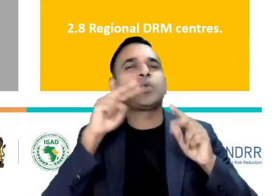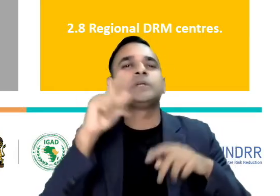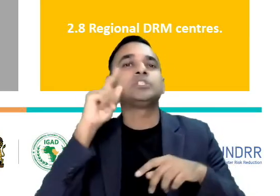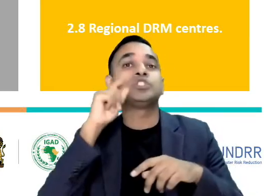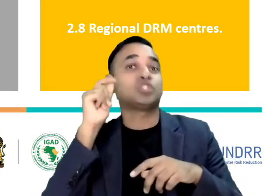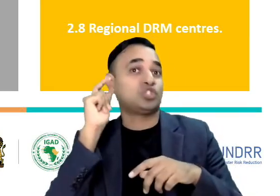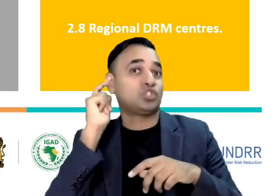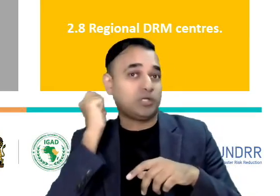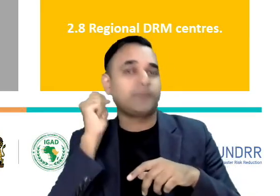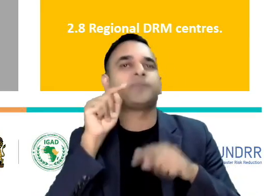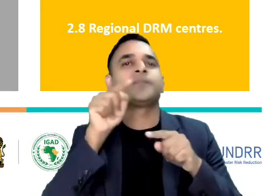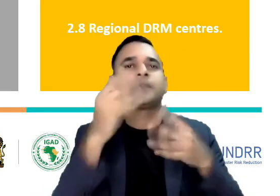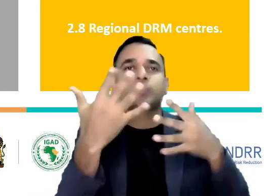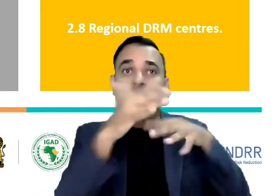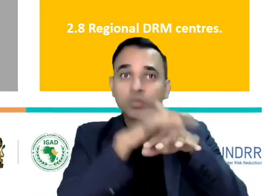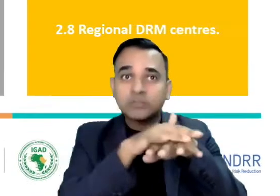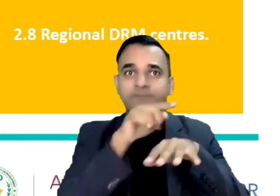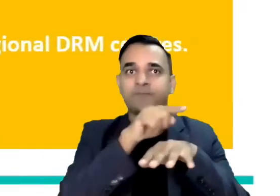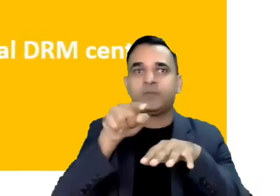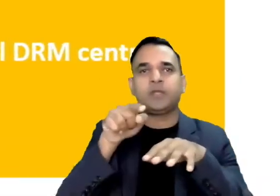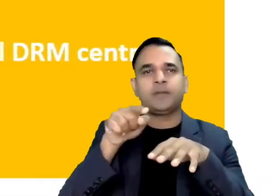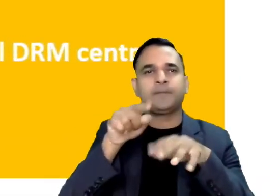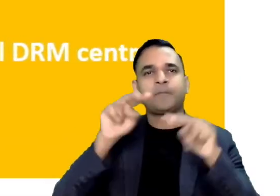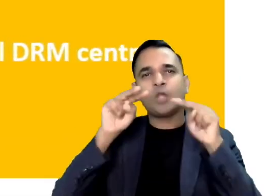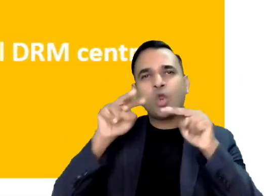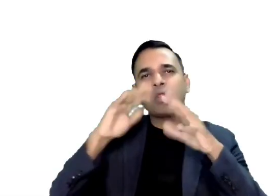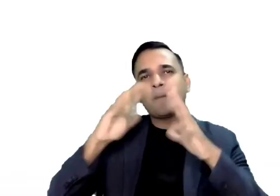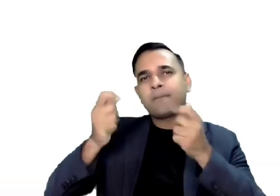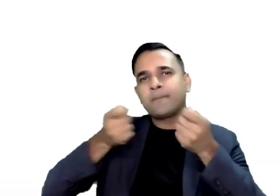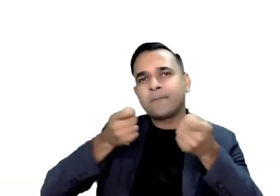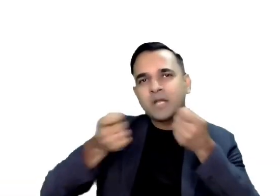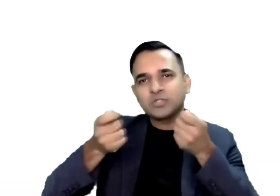at subnational and national DRR strategies.